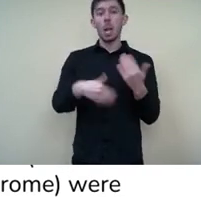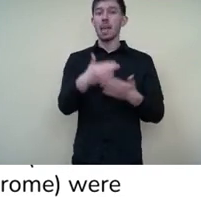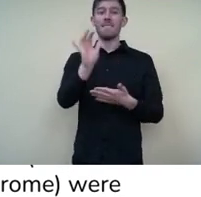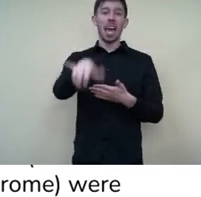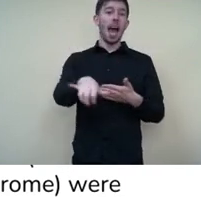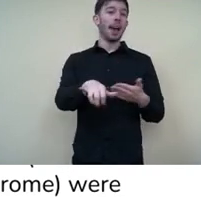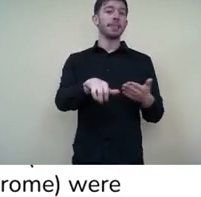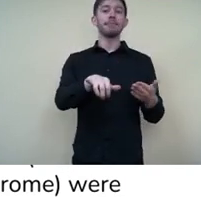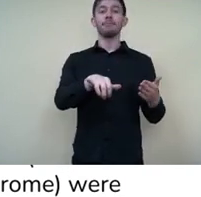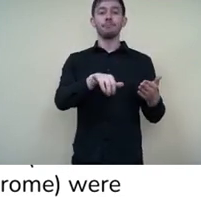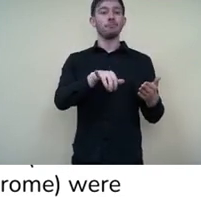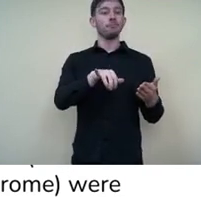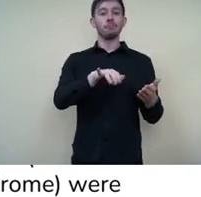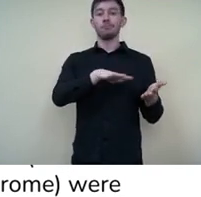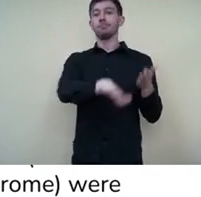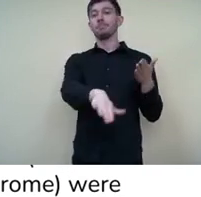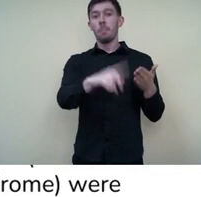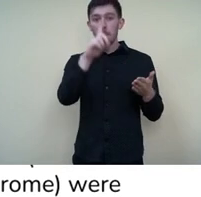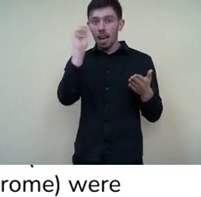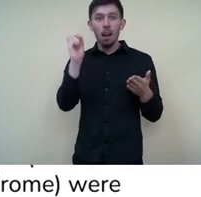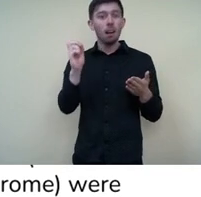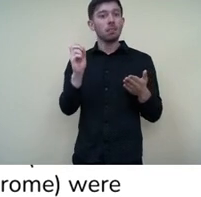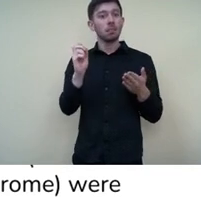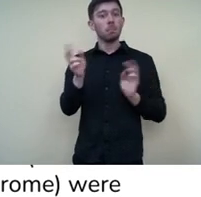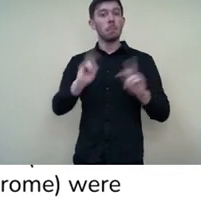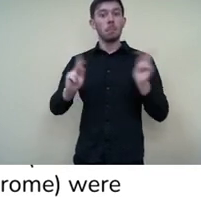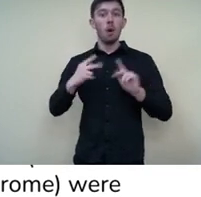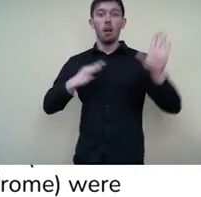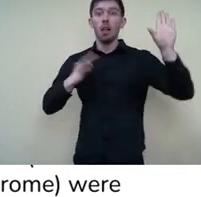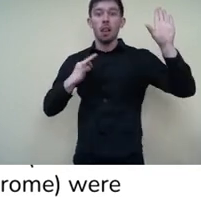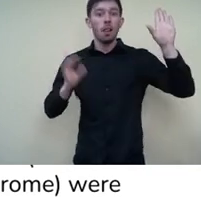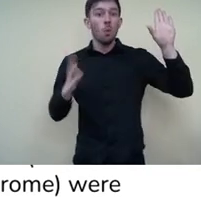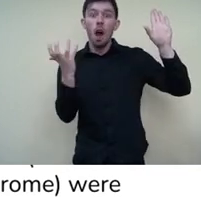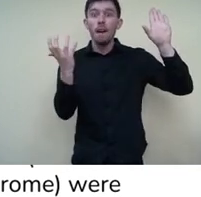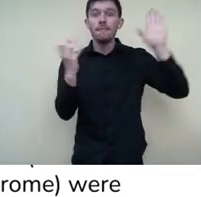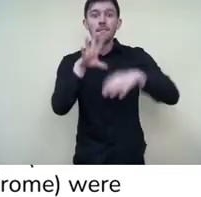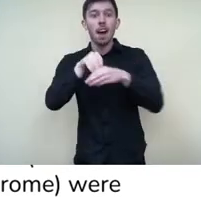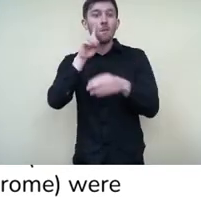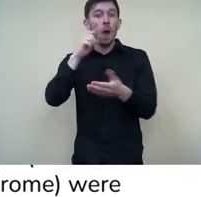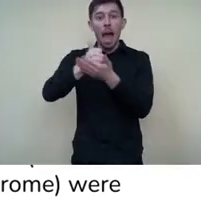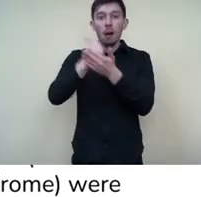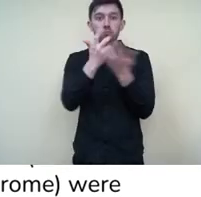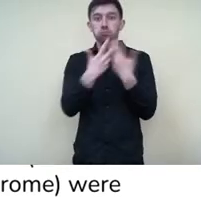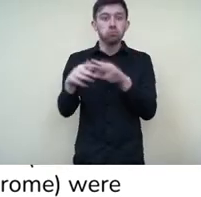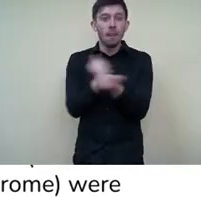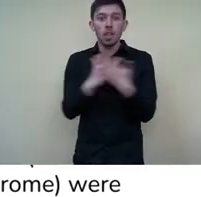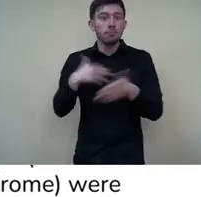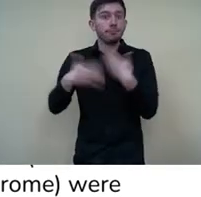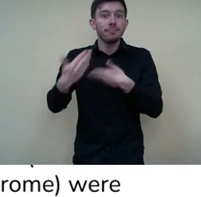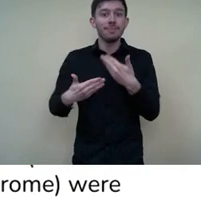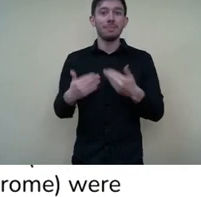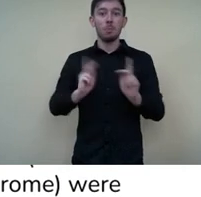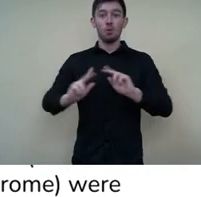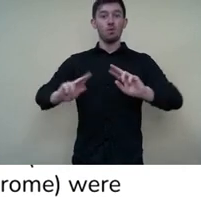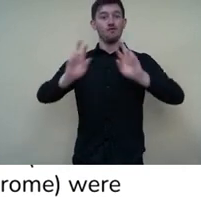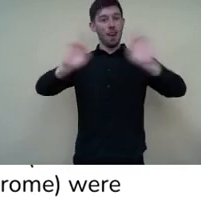because this pandemic clearly upended the lives of many people, not just Americans, but a lot of people. And so the volunteers were ready. They were ready to sign up.